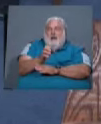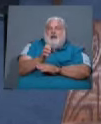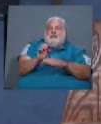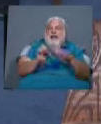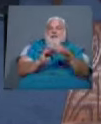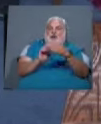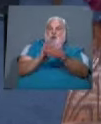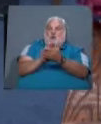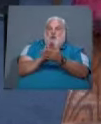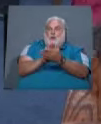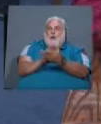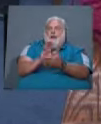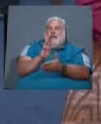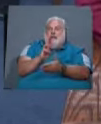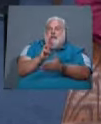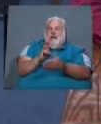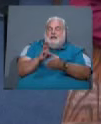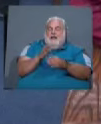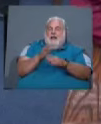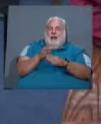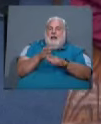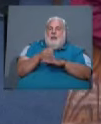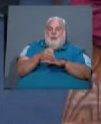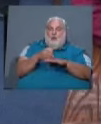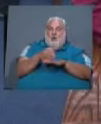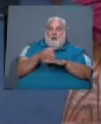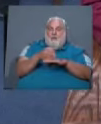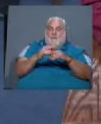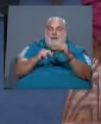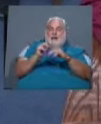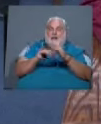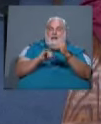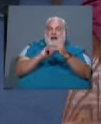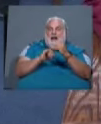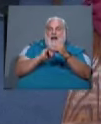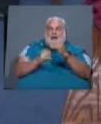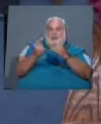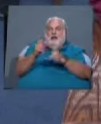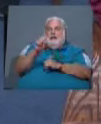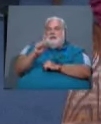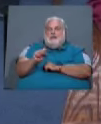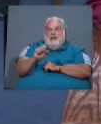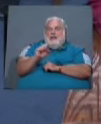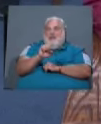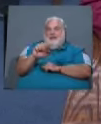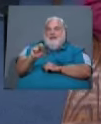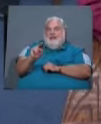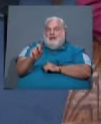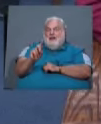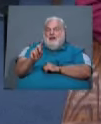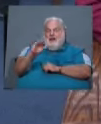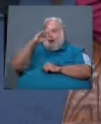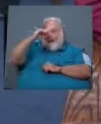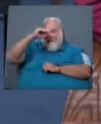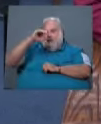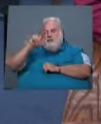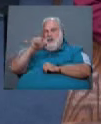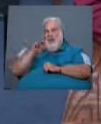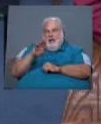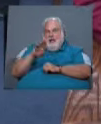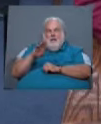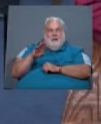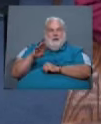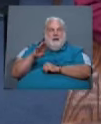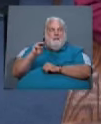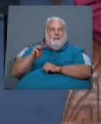which was six long wooden buildings. The last one standing happened to be the South End Boys Club, which Mr. Thrasher took over. But